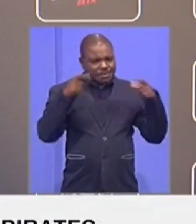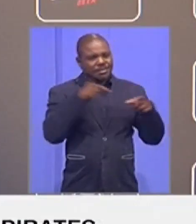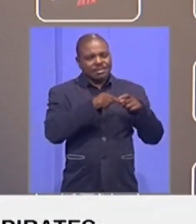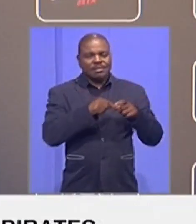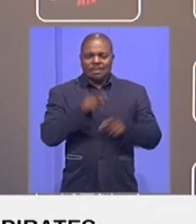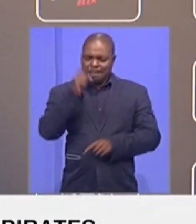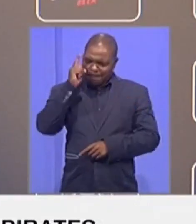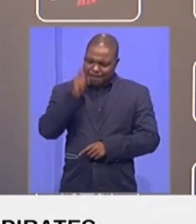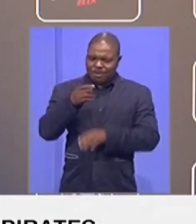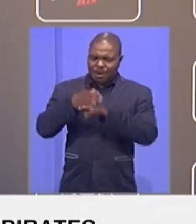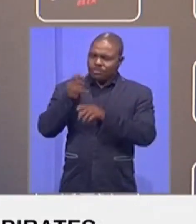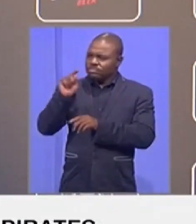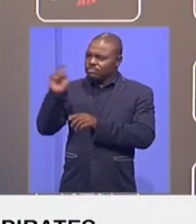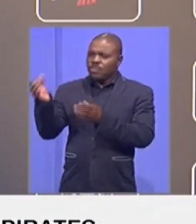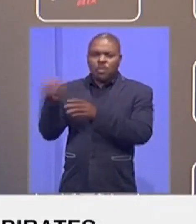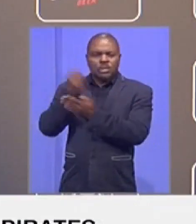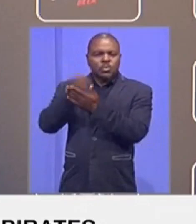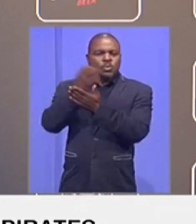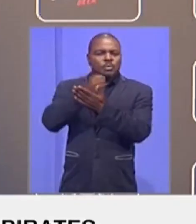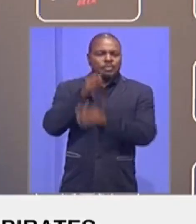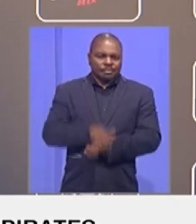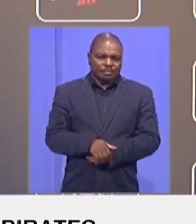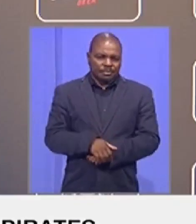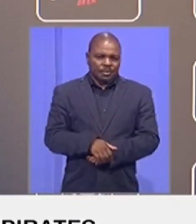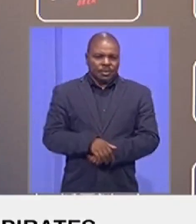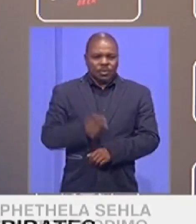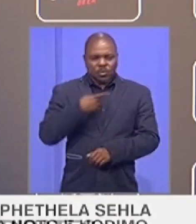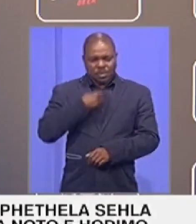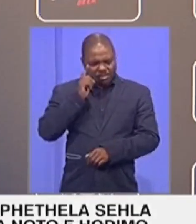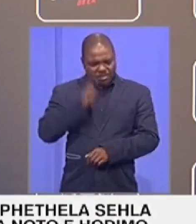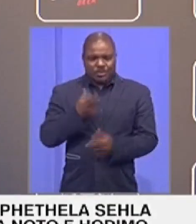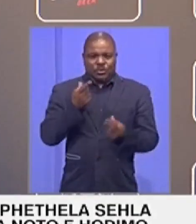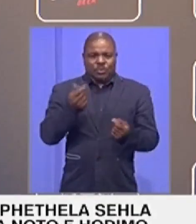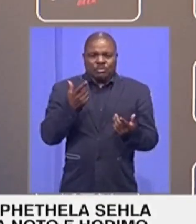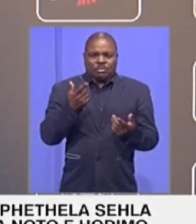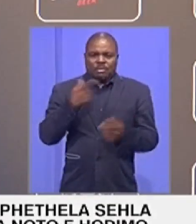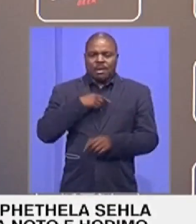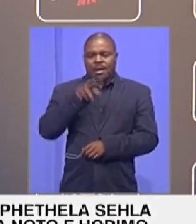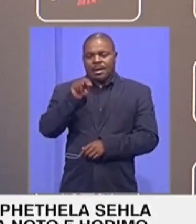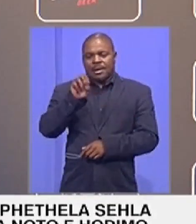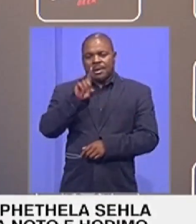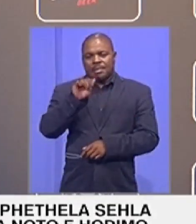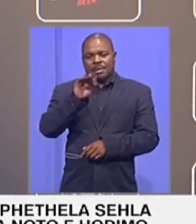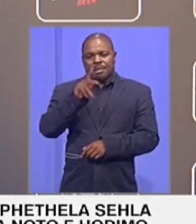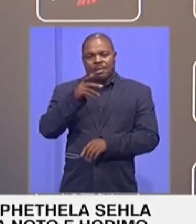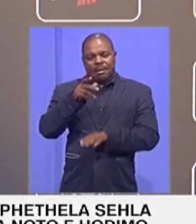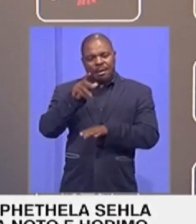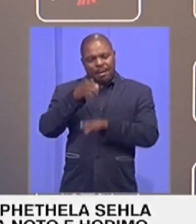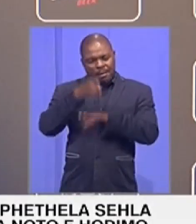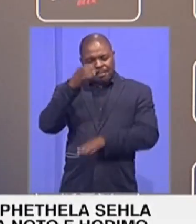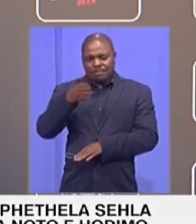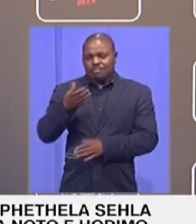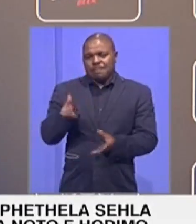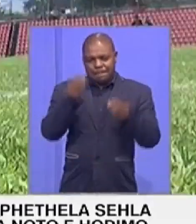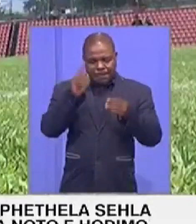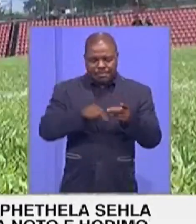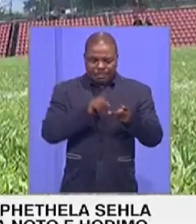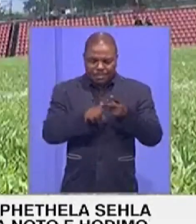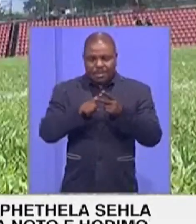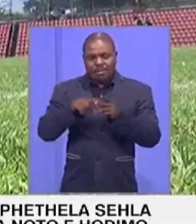win cups. So we have to go for the Nedbank and the second place. We